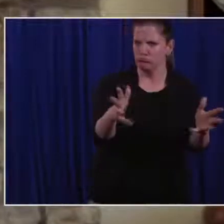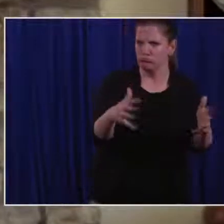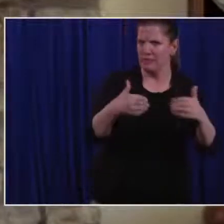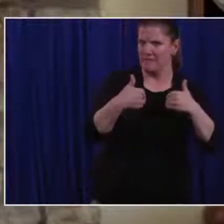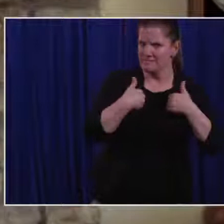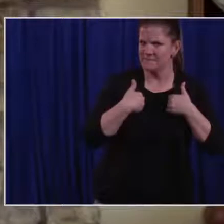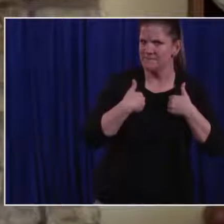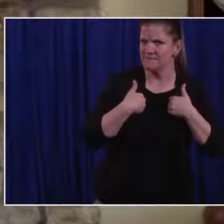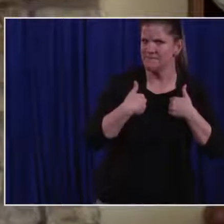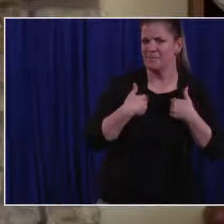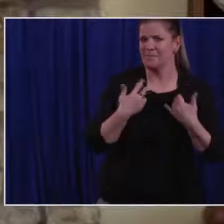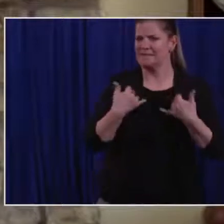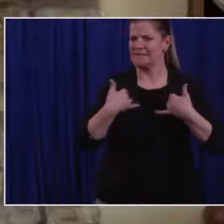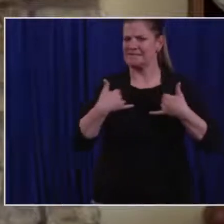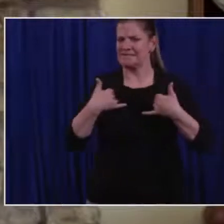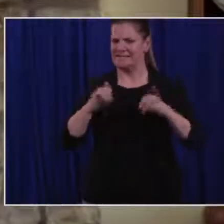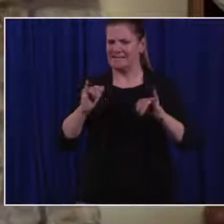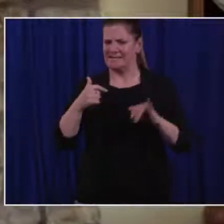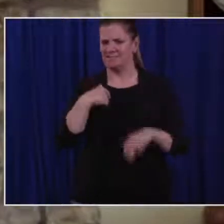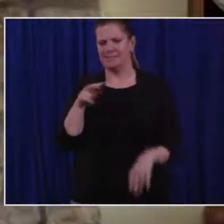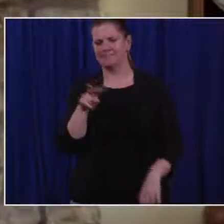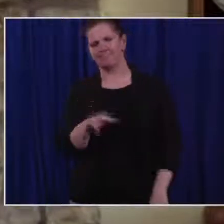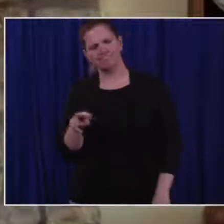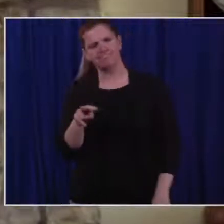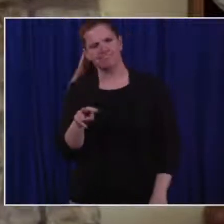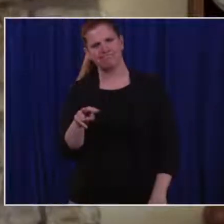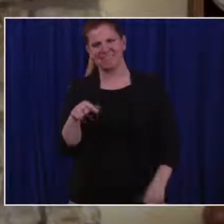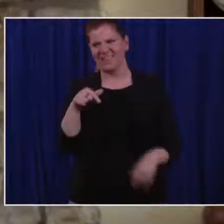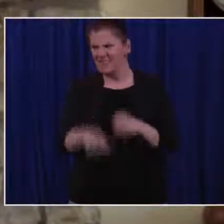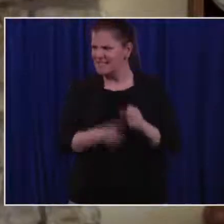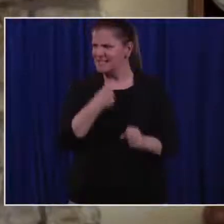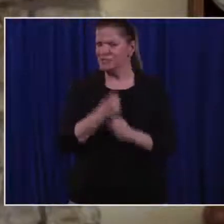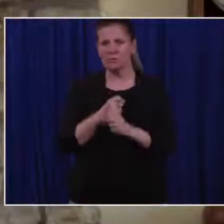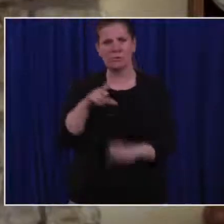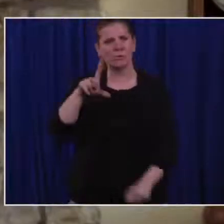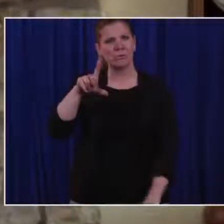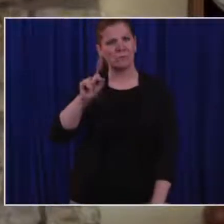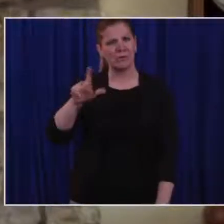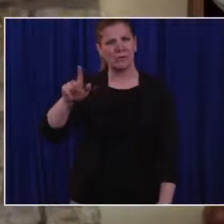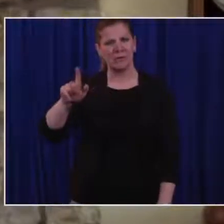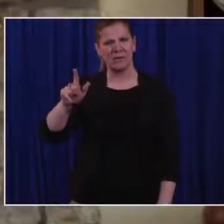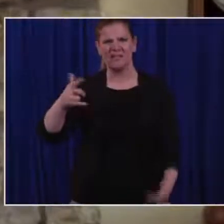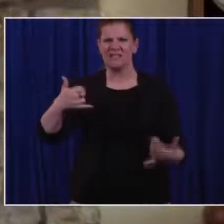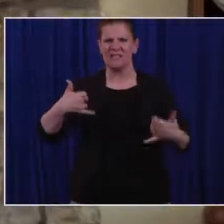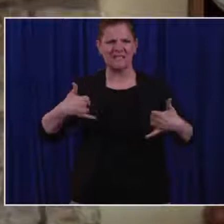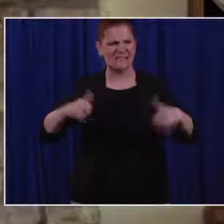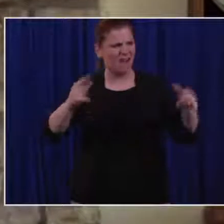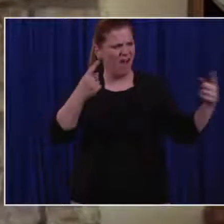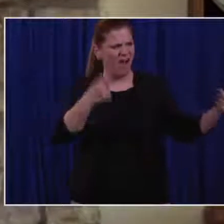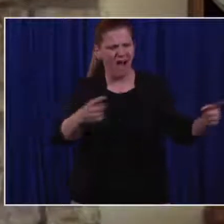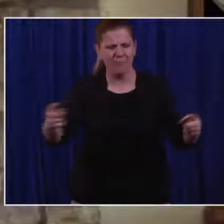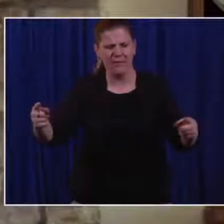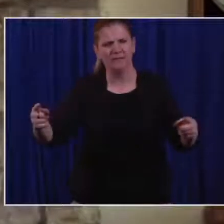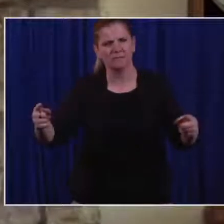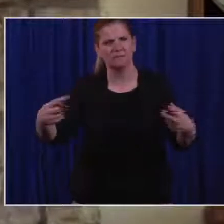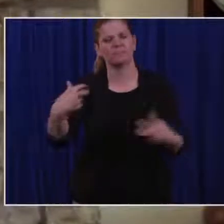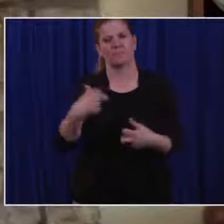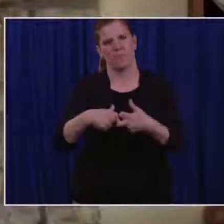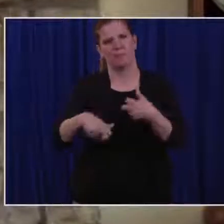in 2021, we still have a culture problem among some